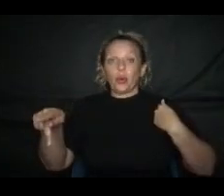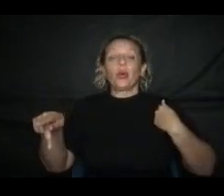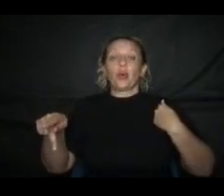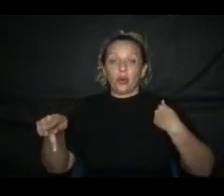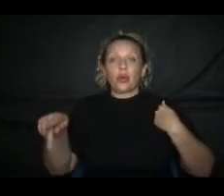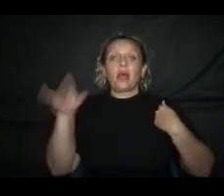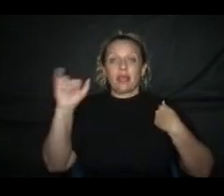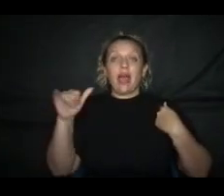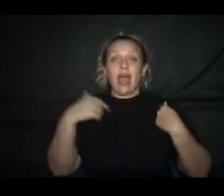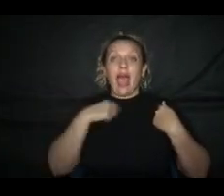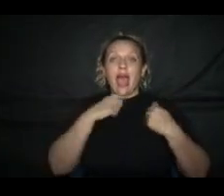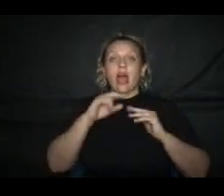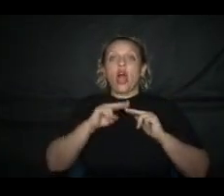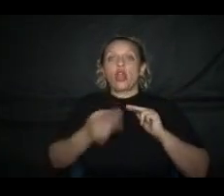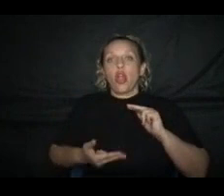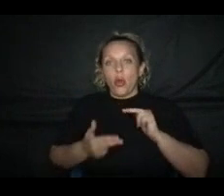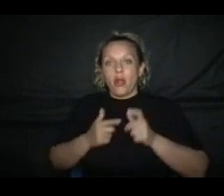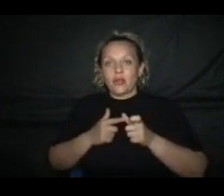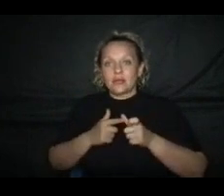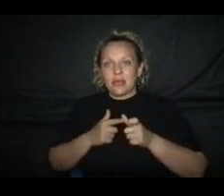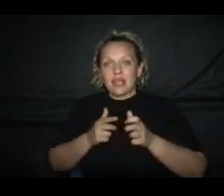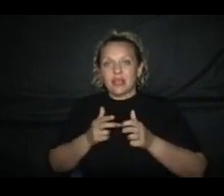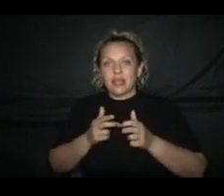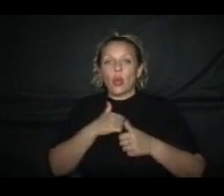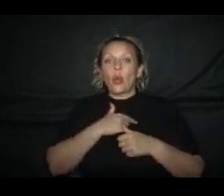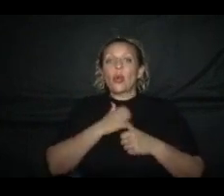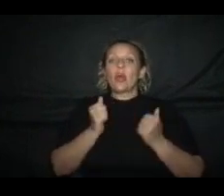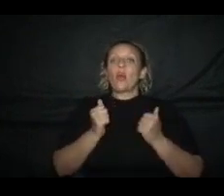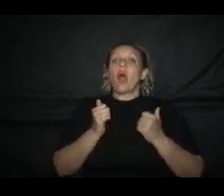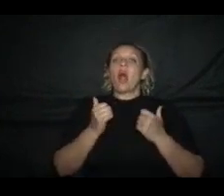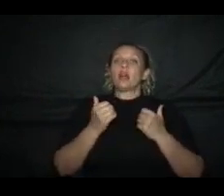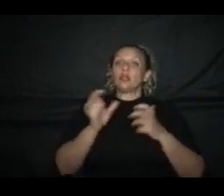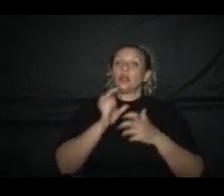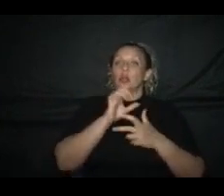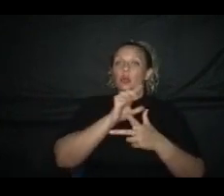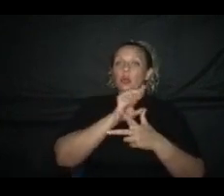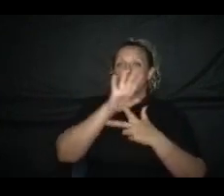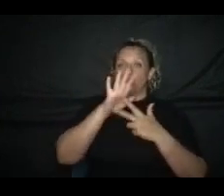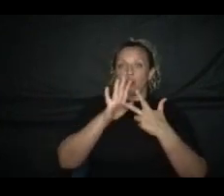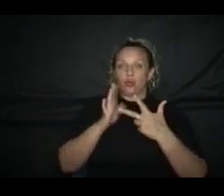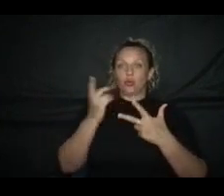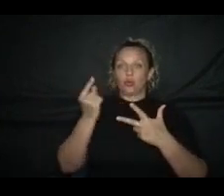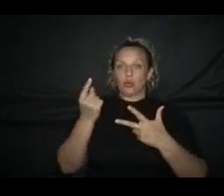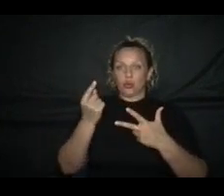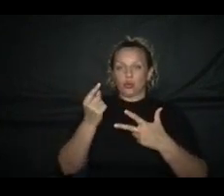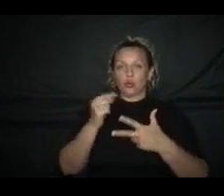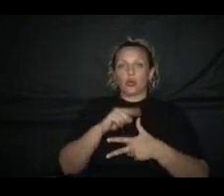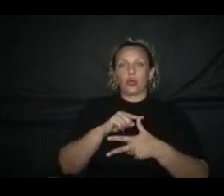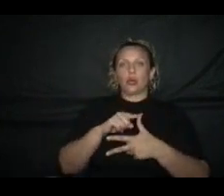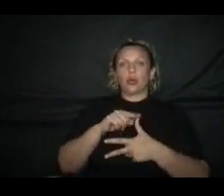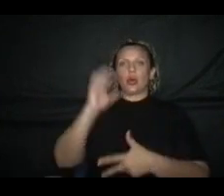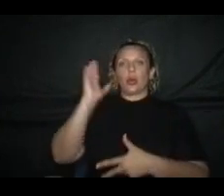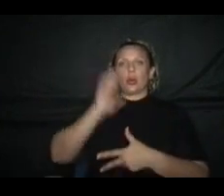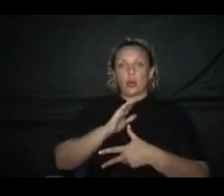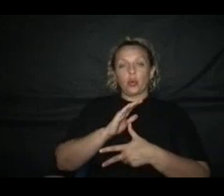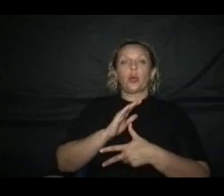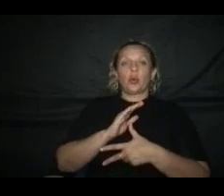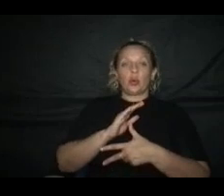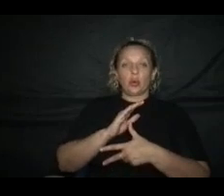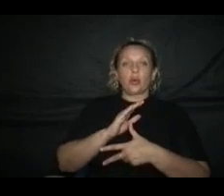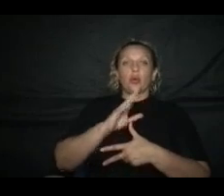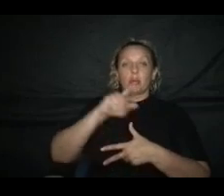Seacrest. Well, you can do that by doing these three things: lowering the speed limit to C, providing a buffered bicycle